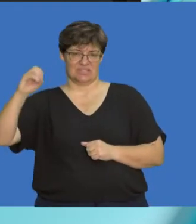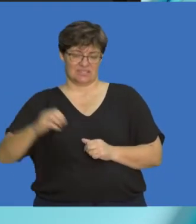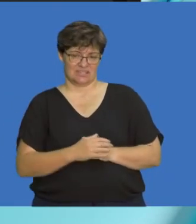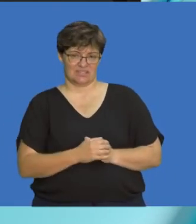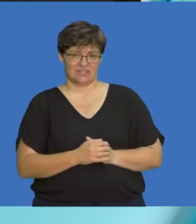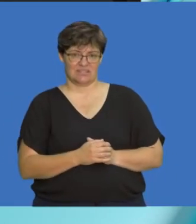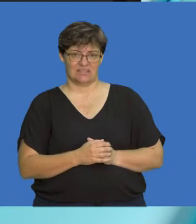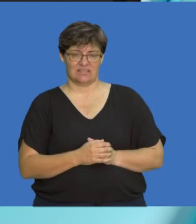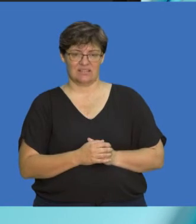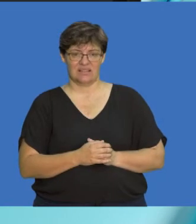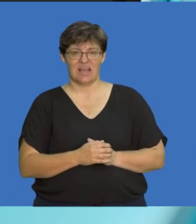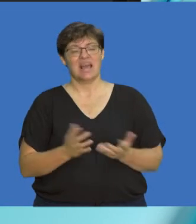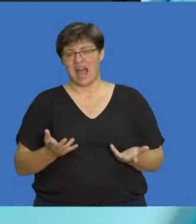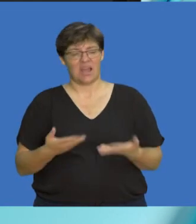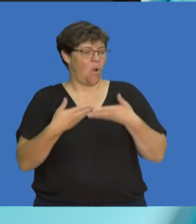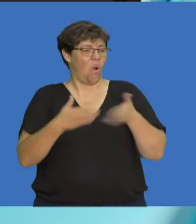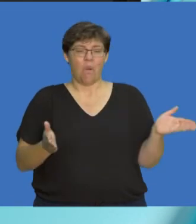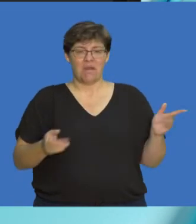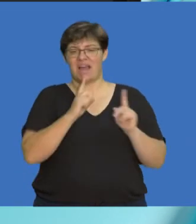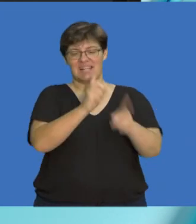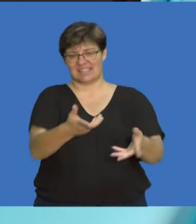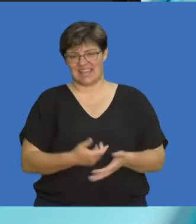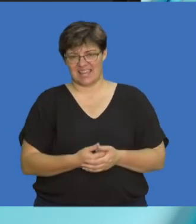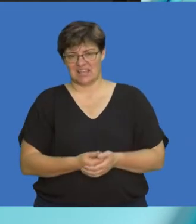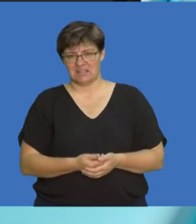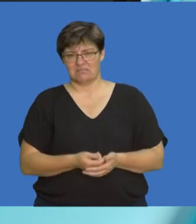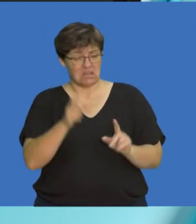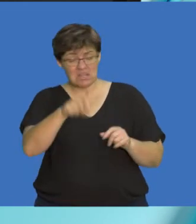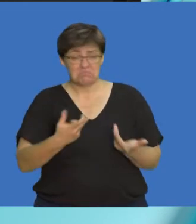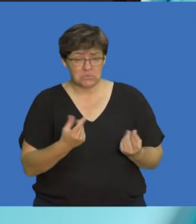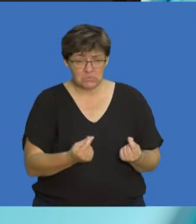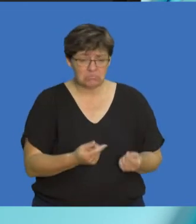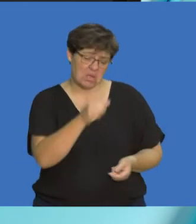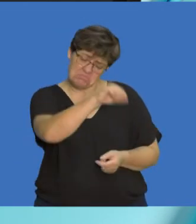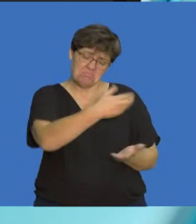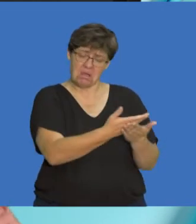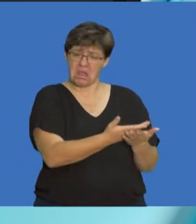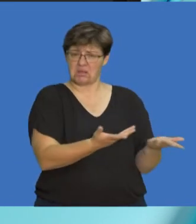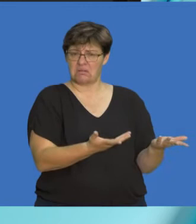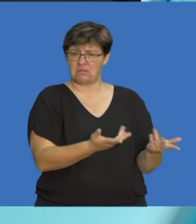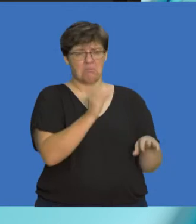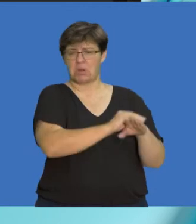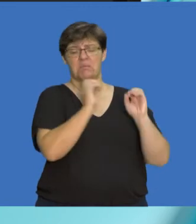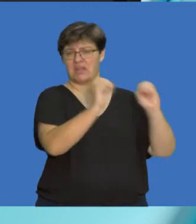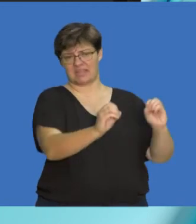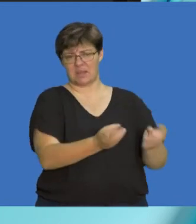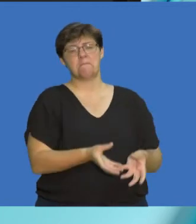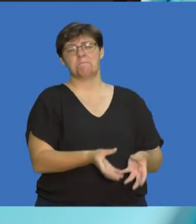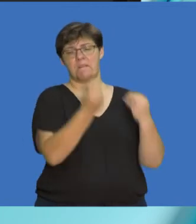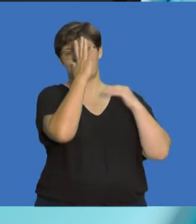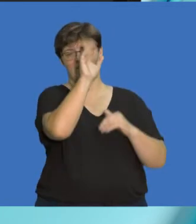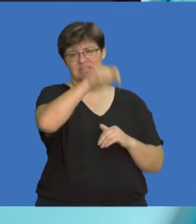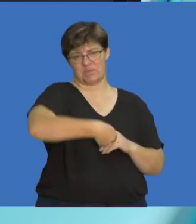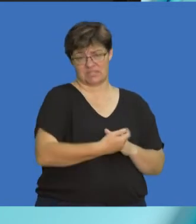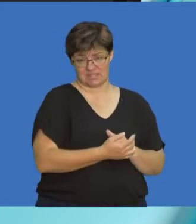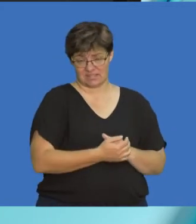an open-ended answer. Should he do it? Yes, he could do it, no problem. He would gain an extra 5,000 Rand,